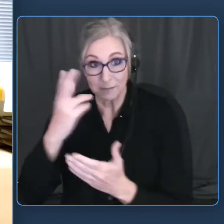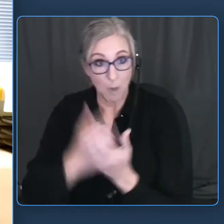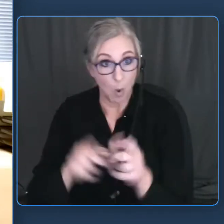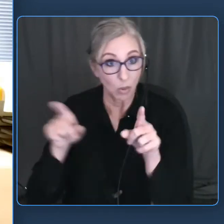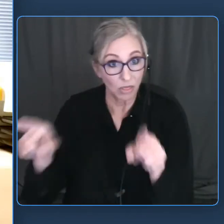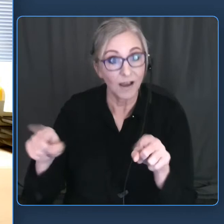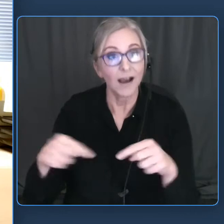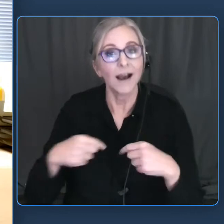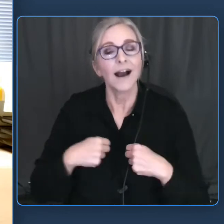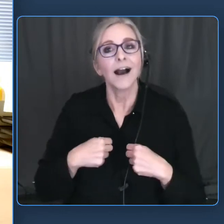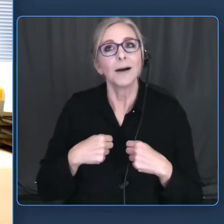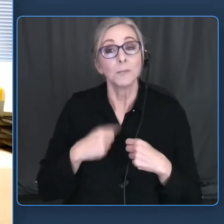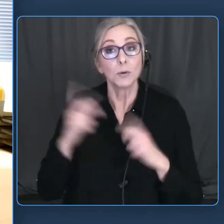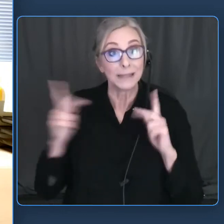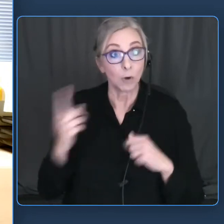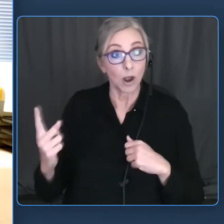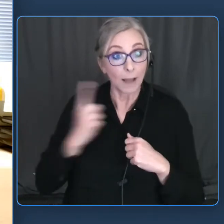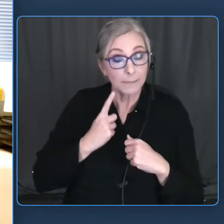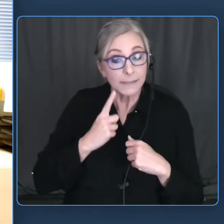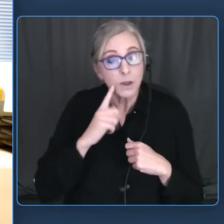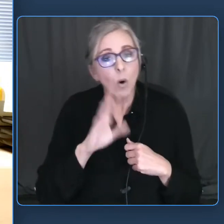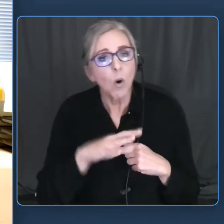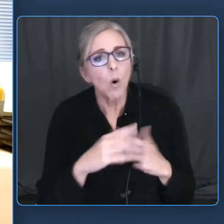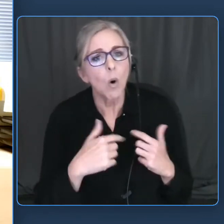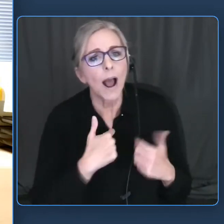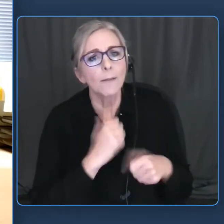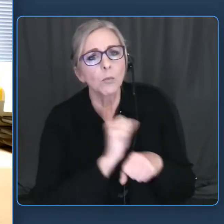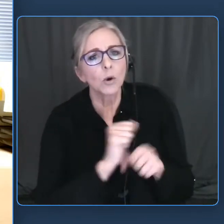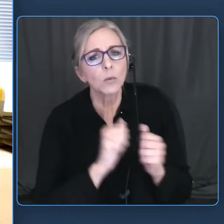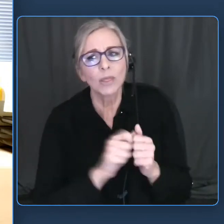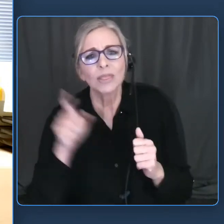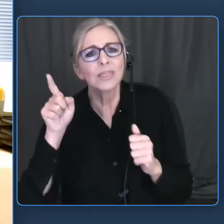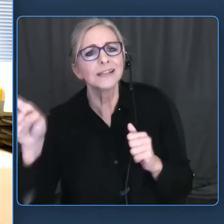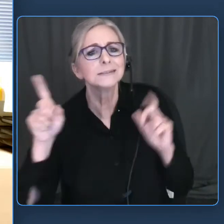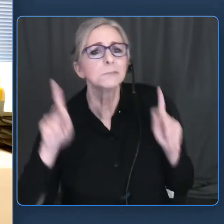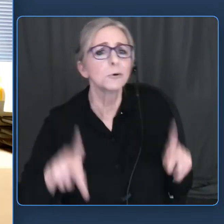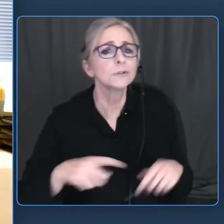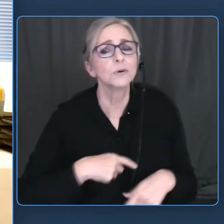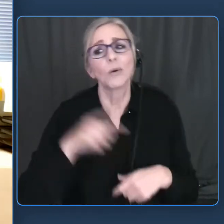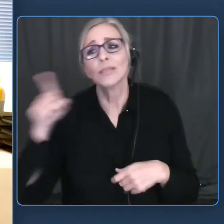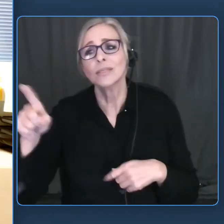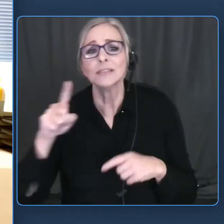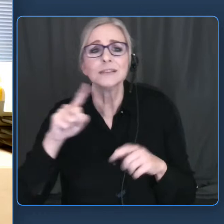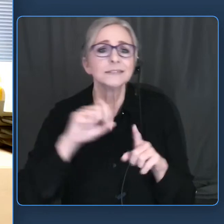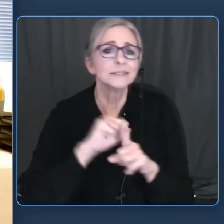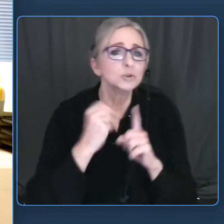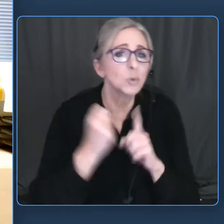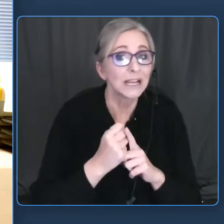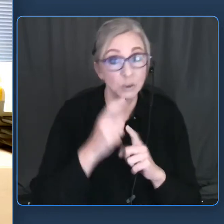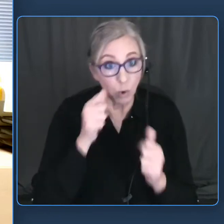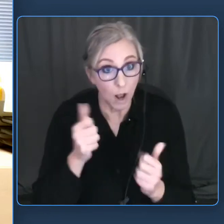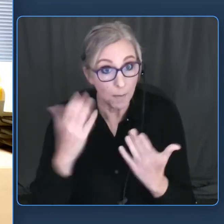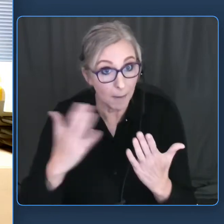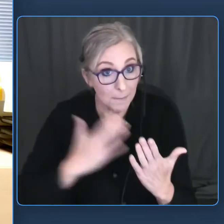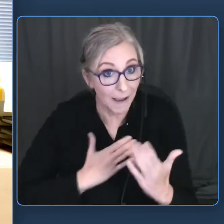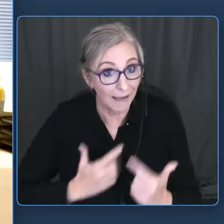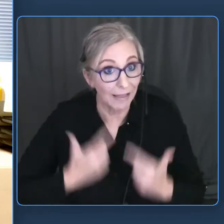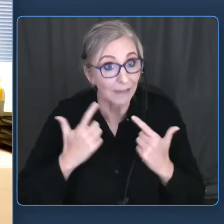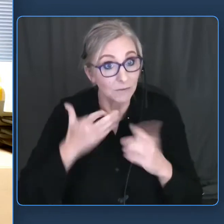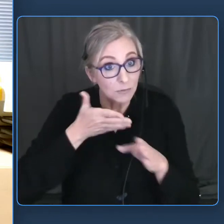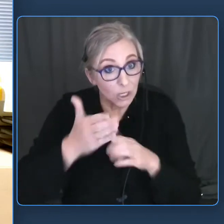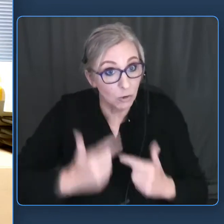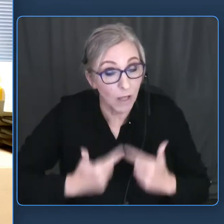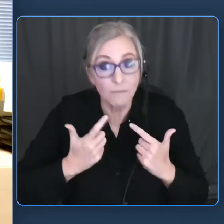always when people come to me and say, oh, I'm working with this person, or this situation's coming up in my professional life.